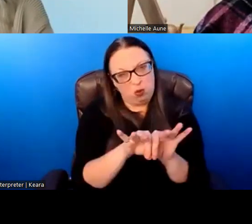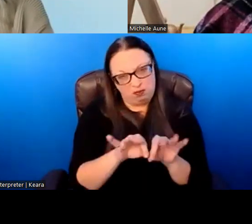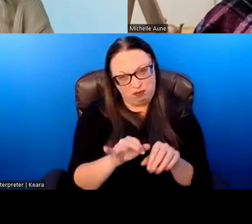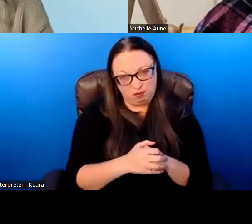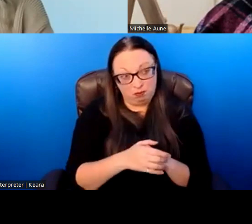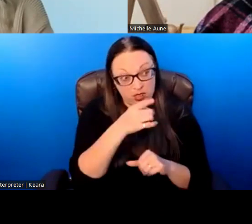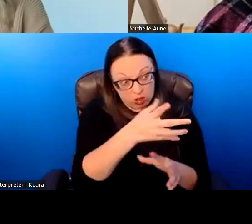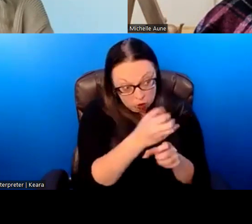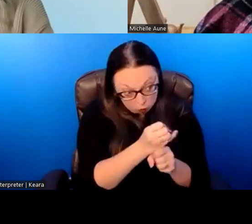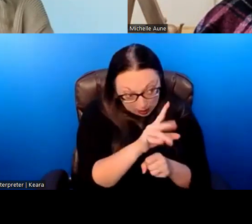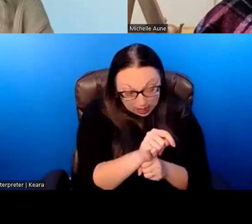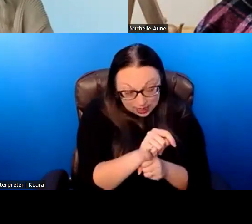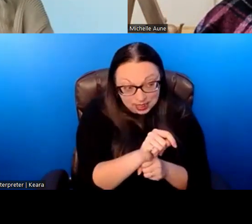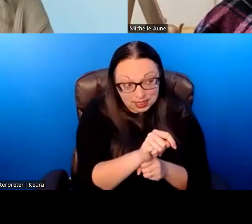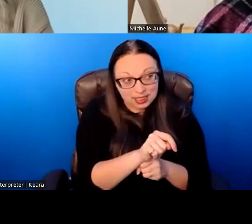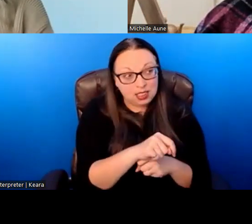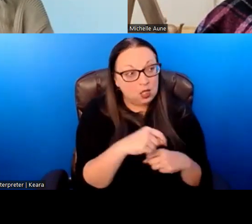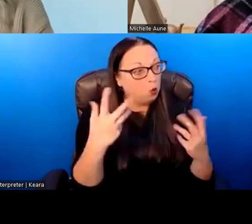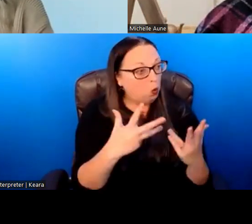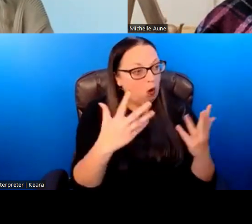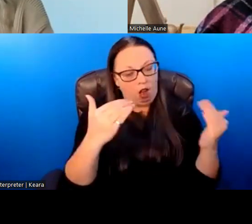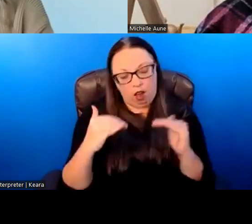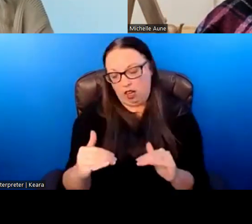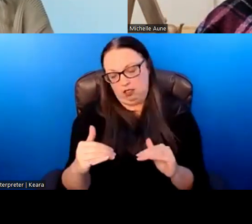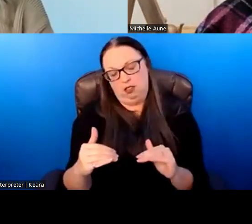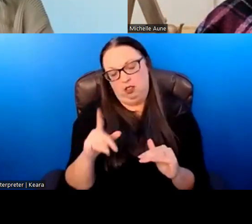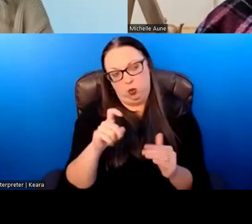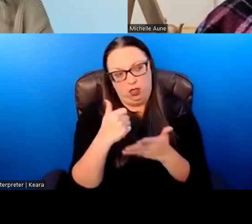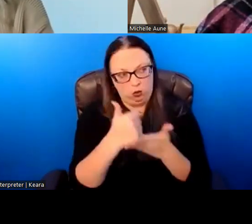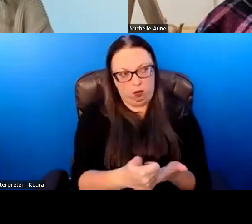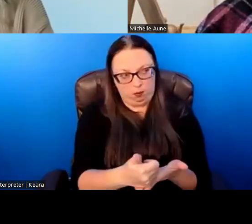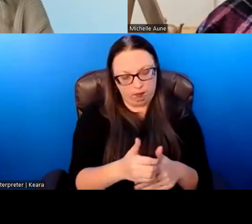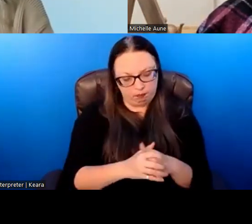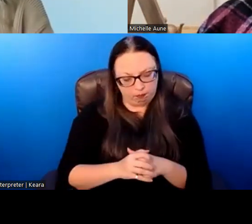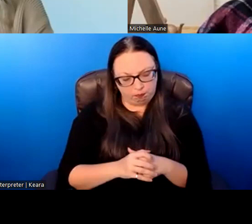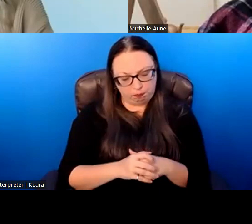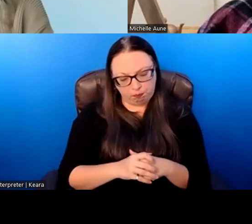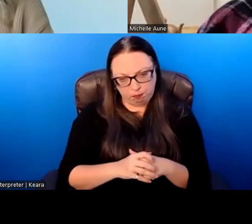Did you get it? And what is that next step that we need to help you with?